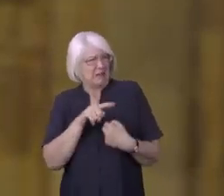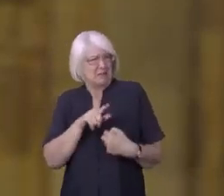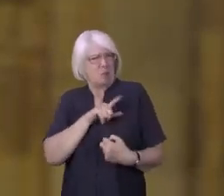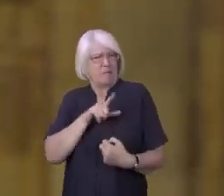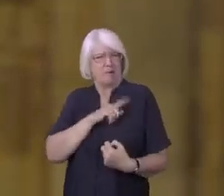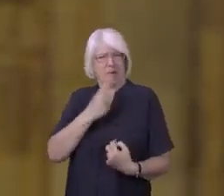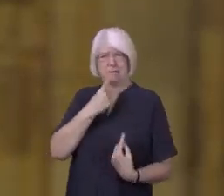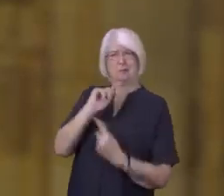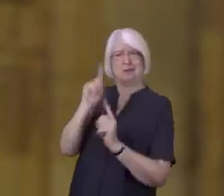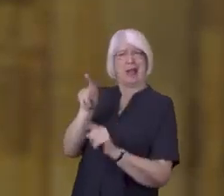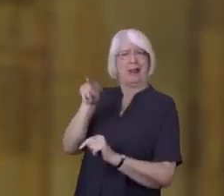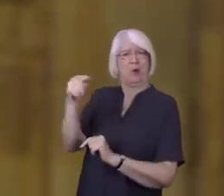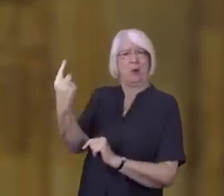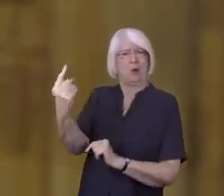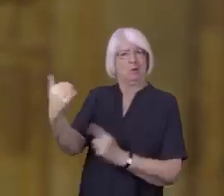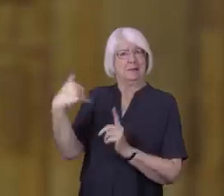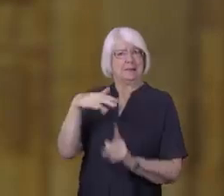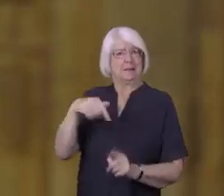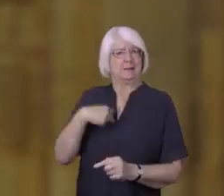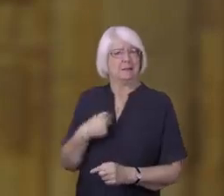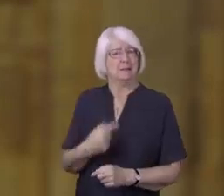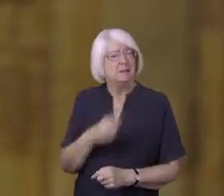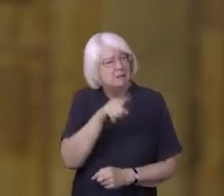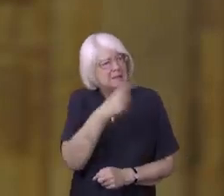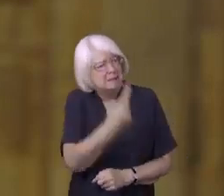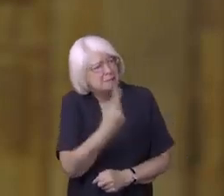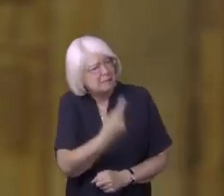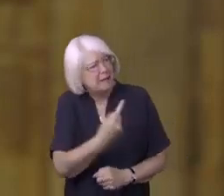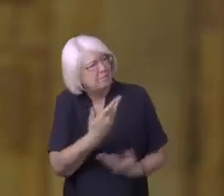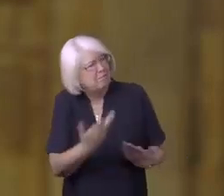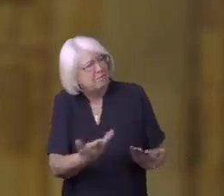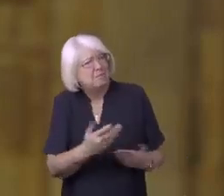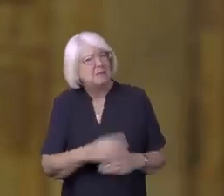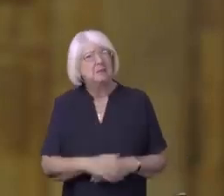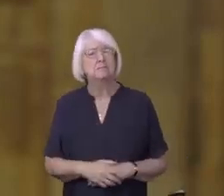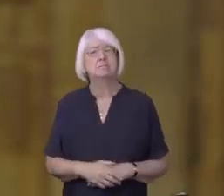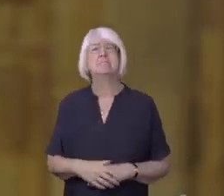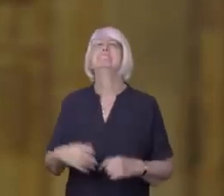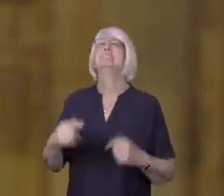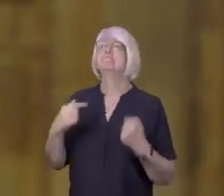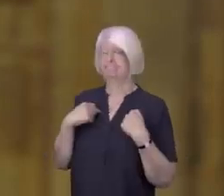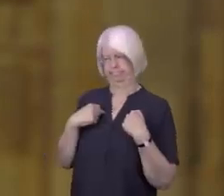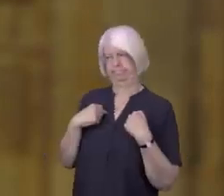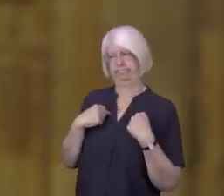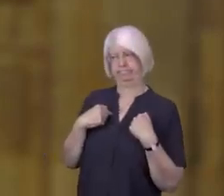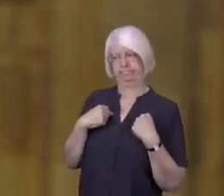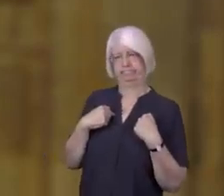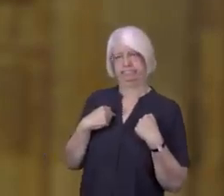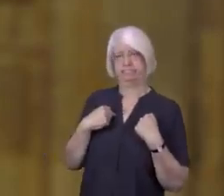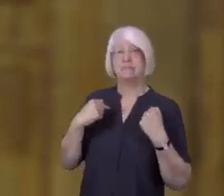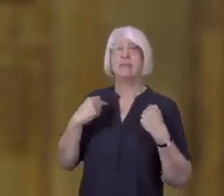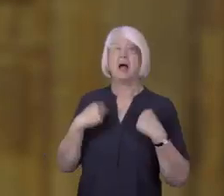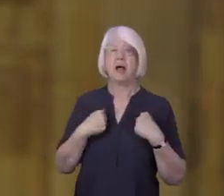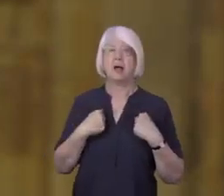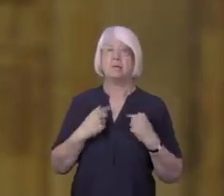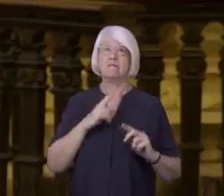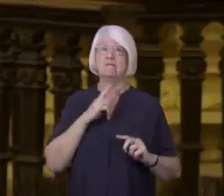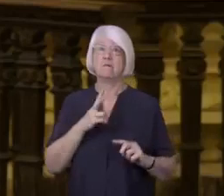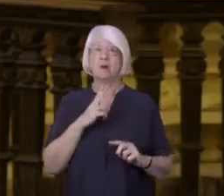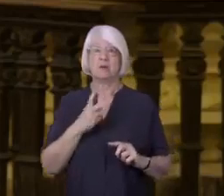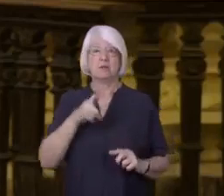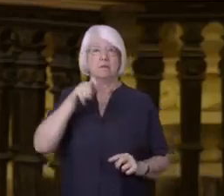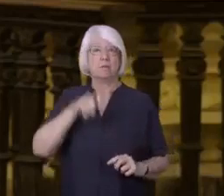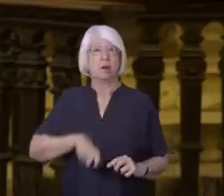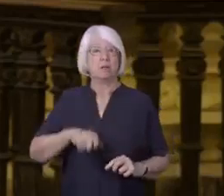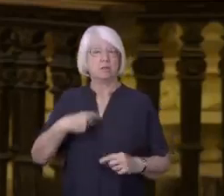those who sent us. What do you say about yourself?" He said, "I am the voice of